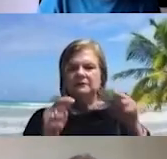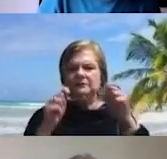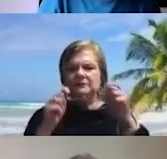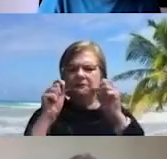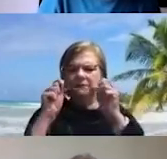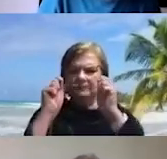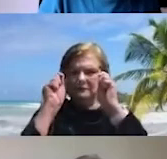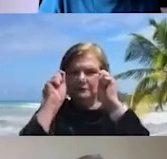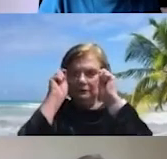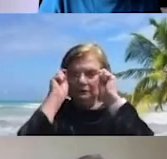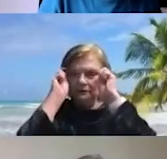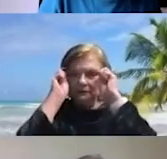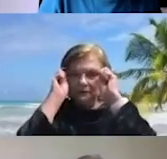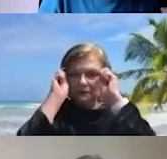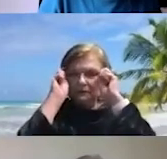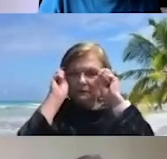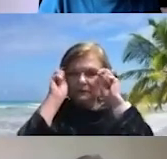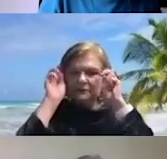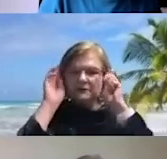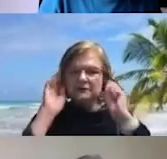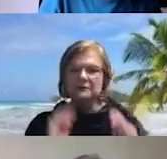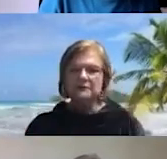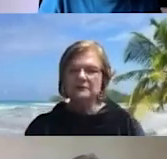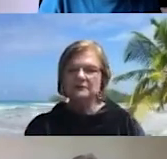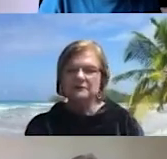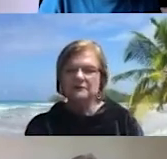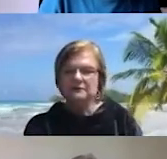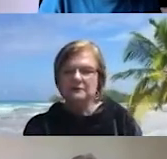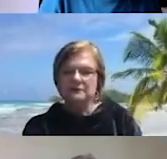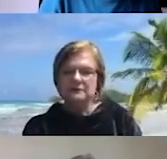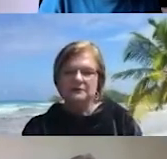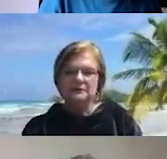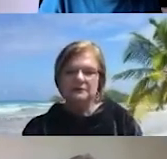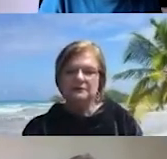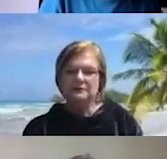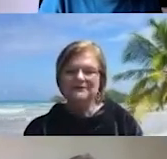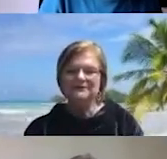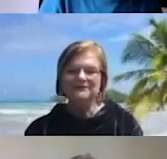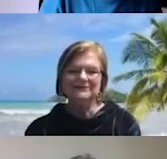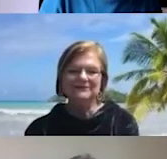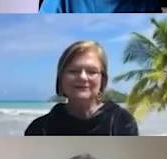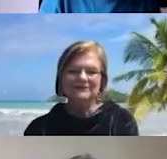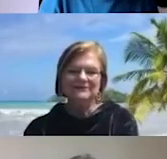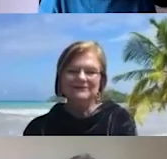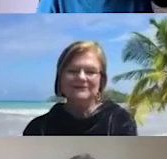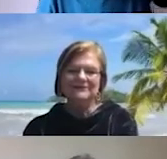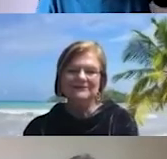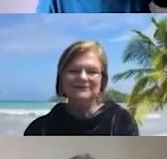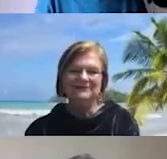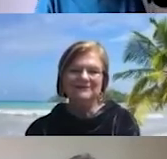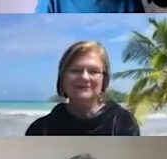to bounce off ideas, to be yourself, and to embrace a self-care ritual that supports and brings so